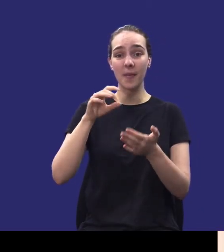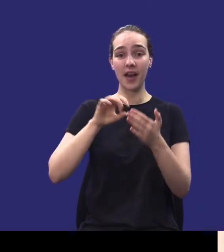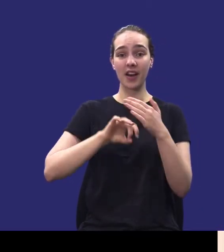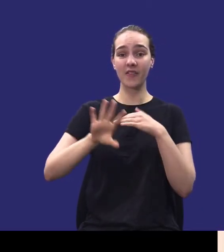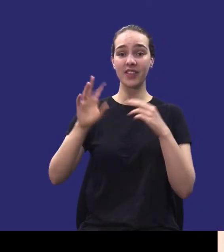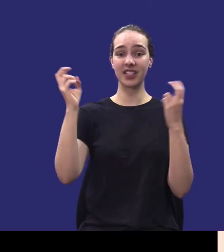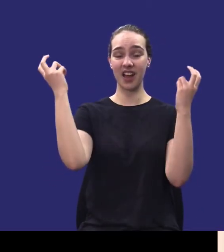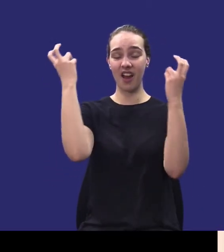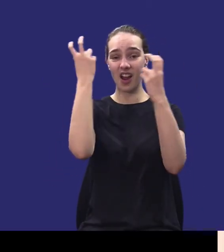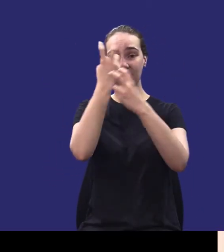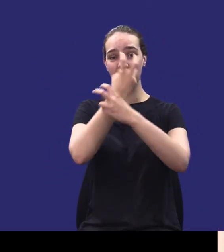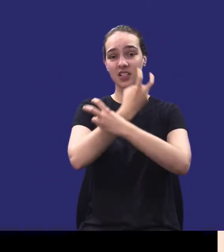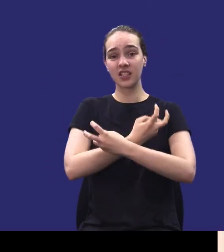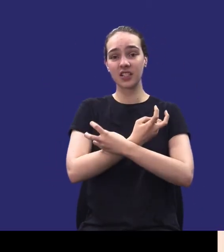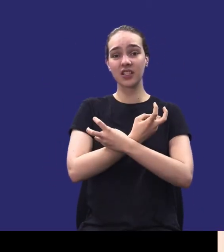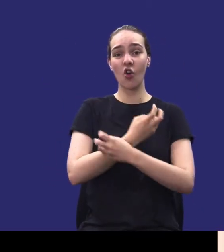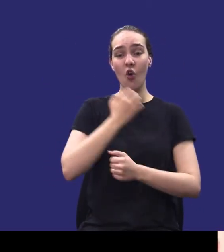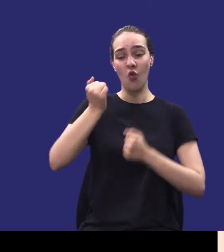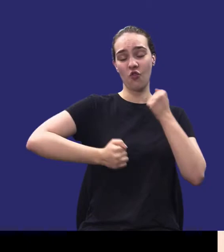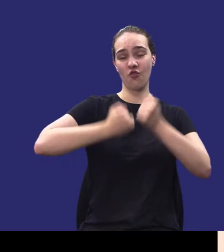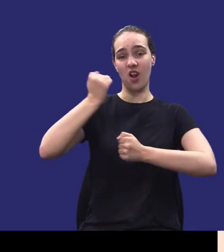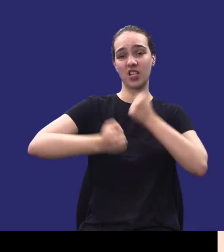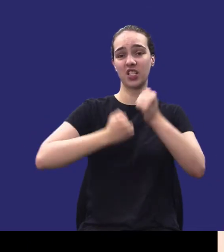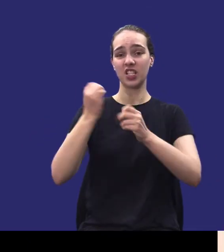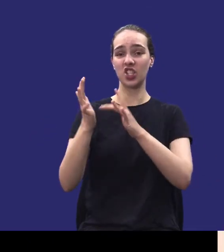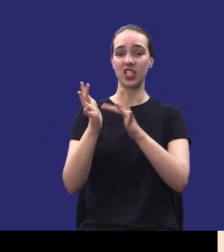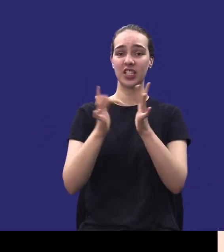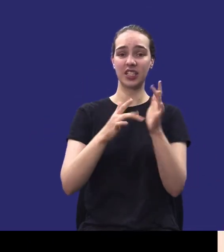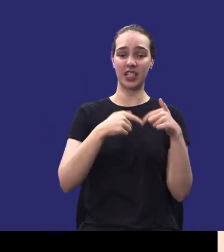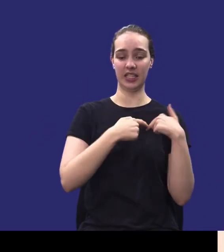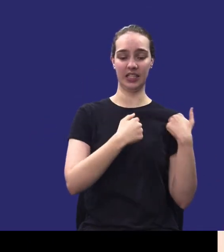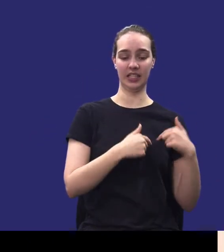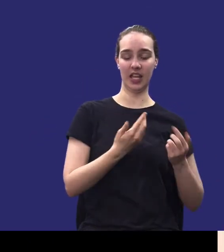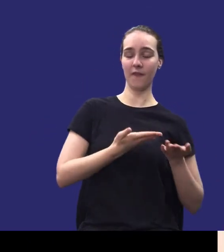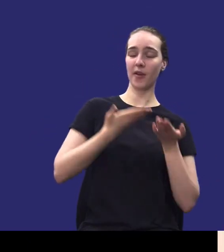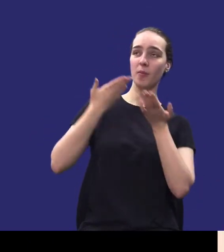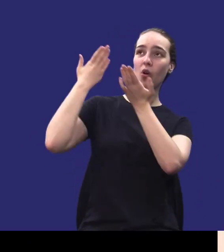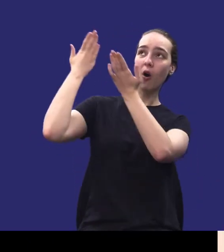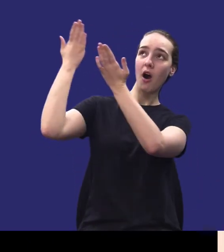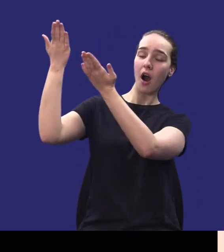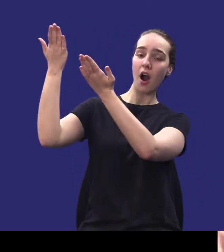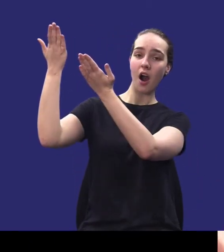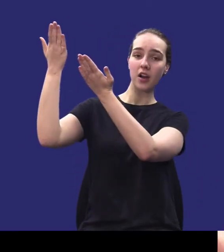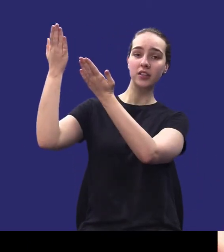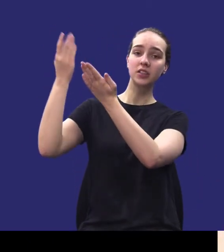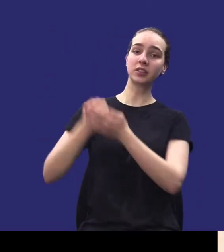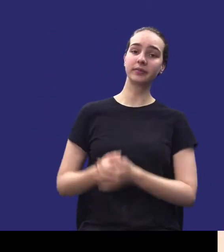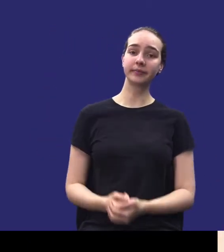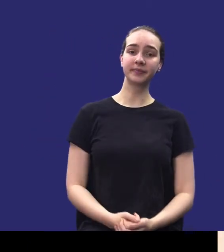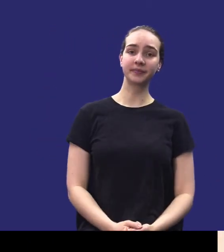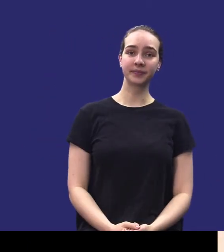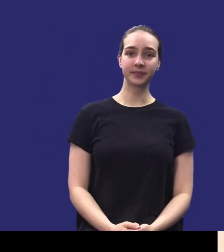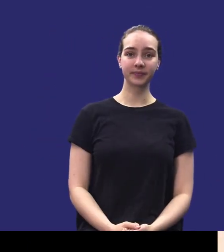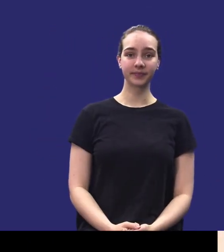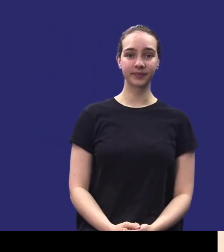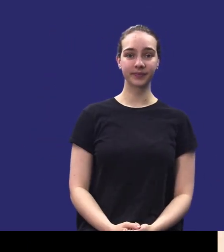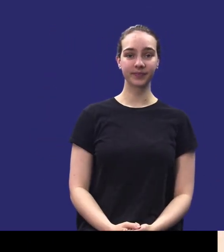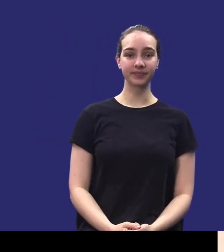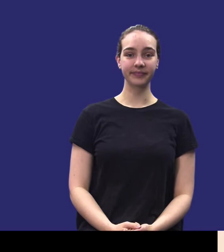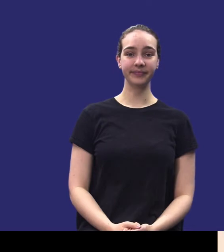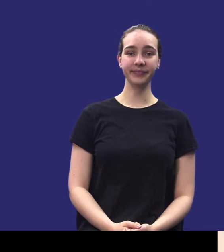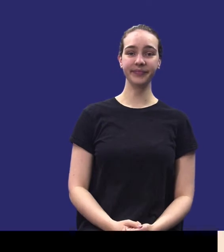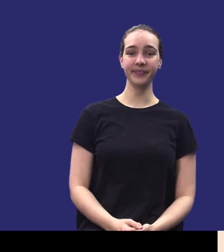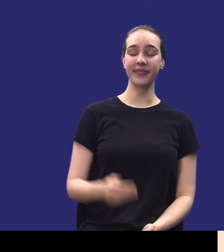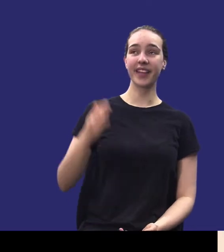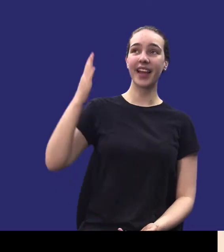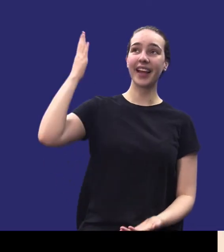jump, jump out of the dark, dark, dark. Run to Jesus, give him your heart. See, he's the